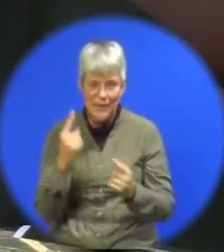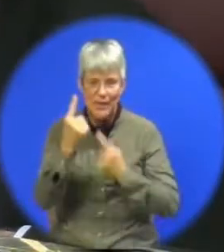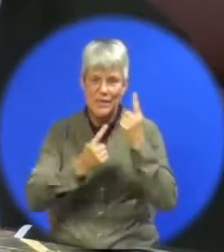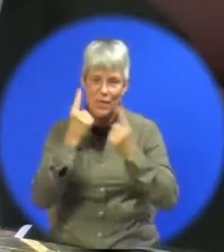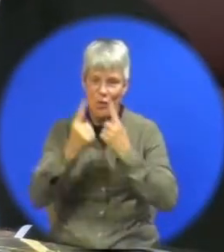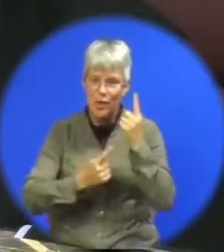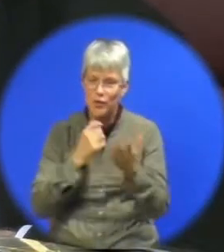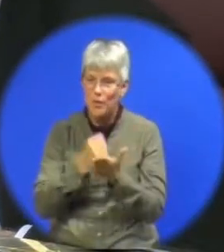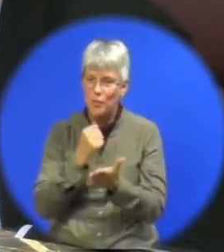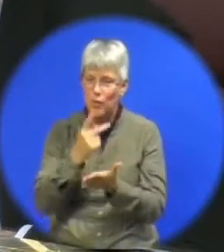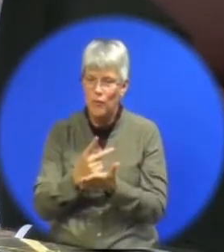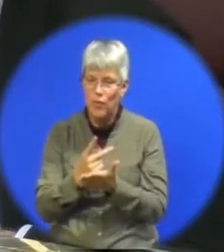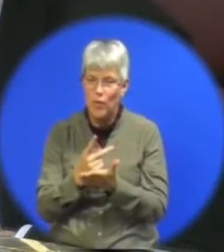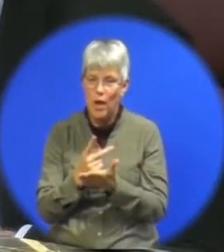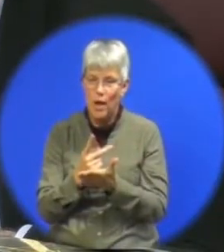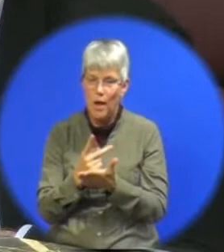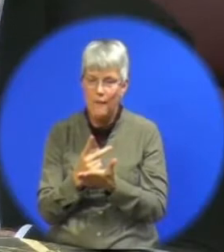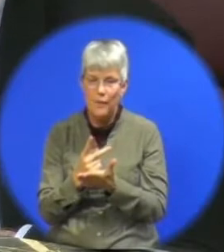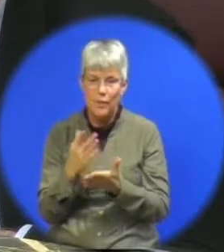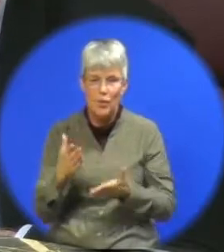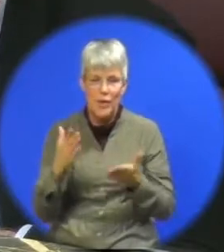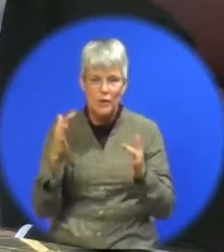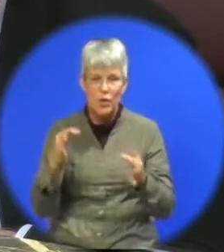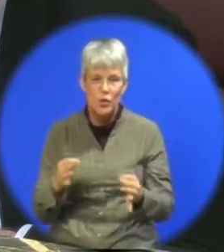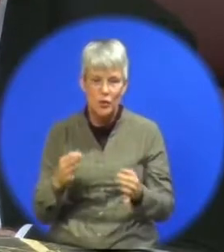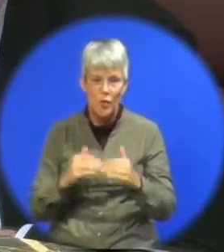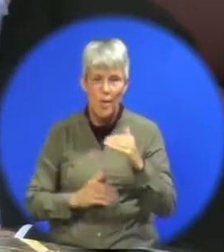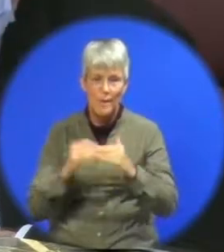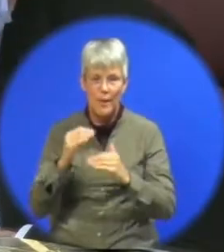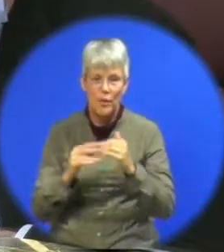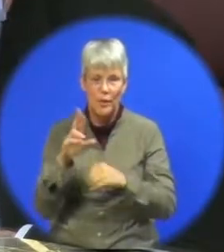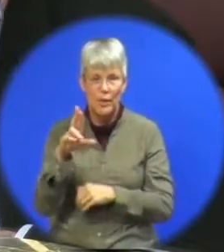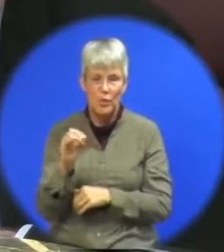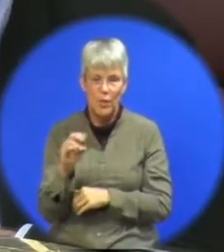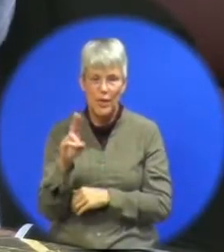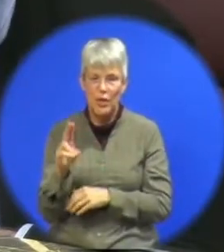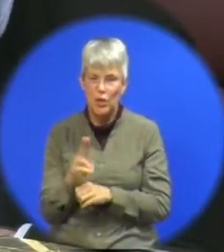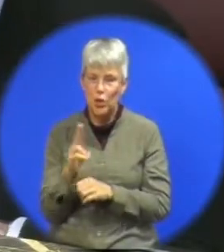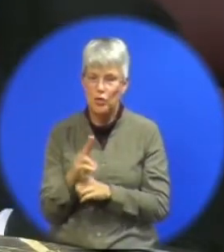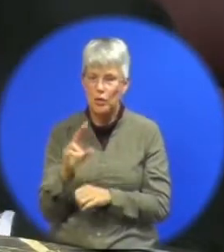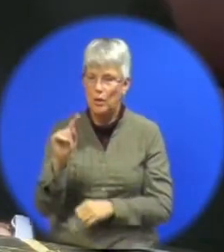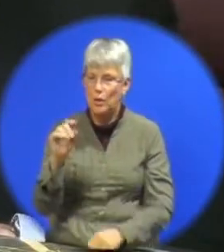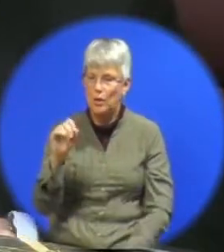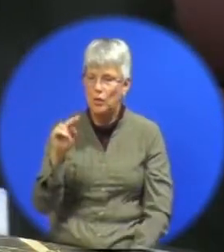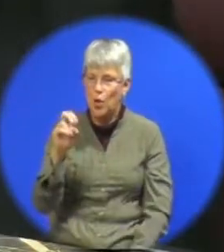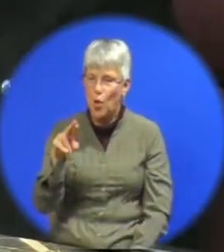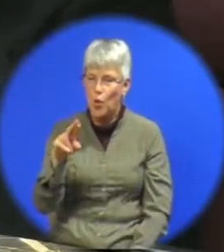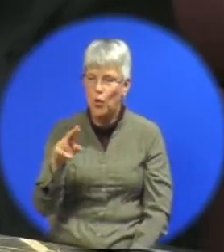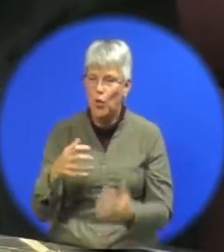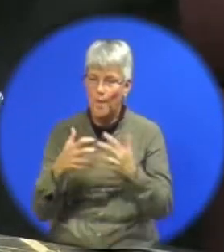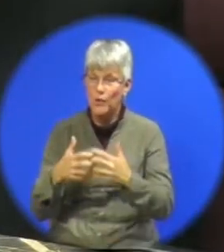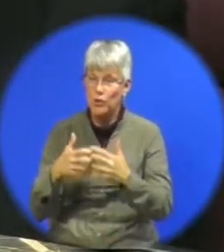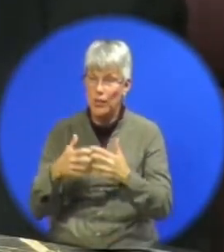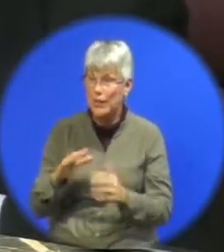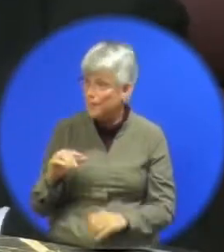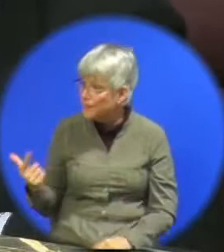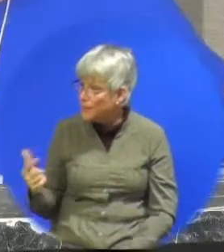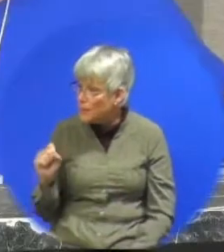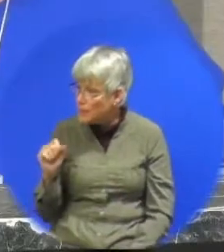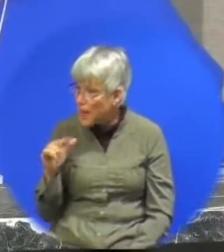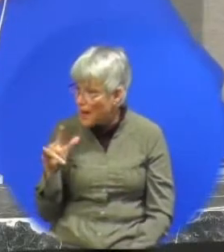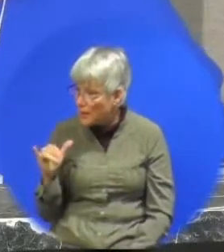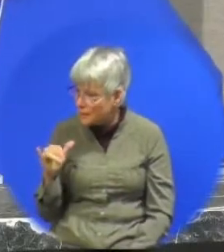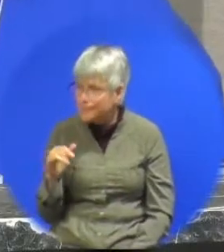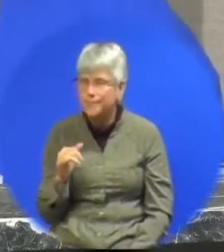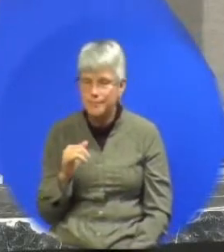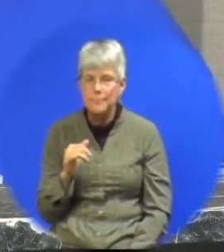of a resolution for a building reuse grant, which it would be toner machining. Sally? So